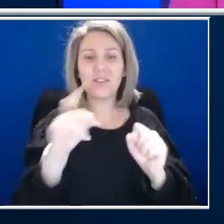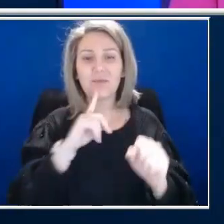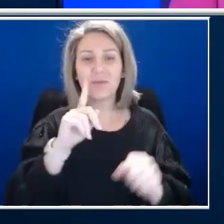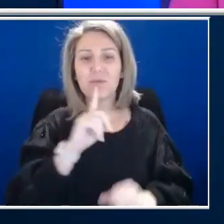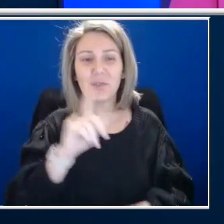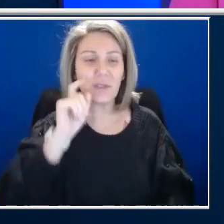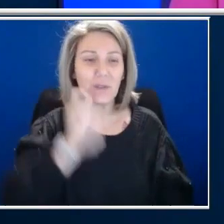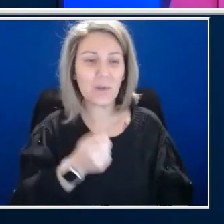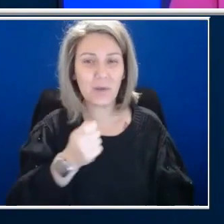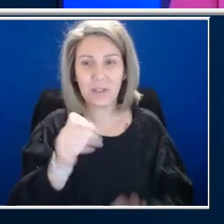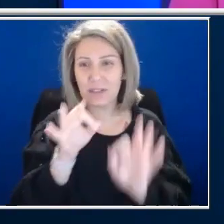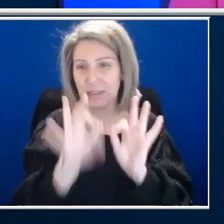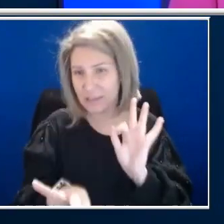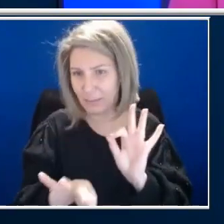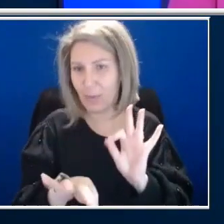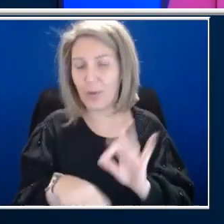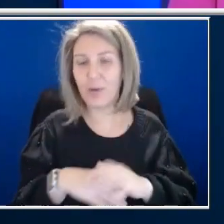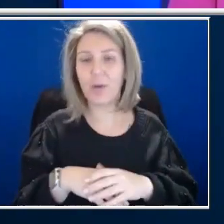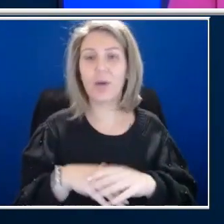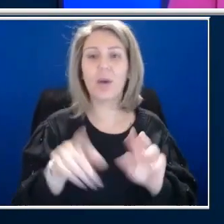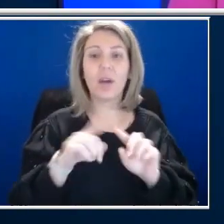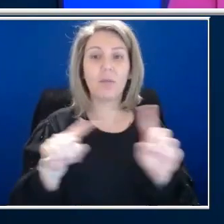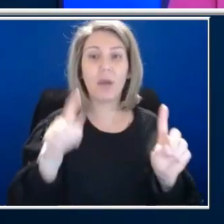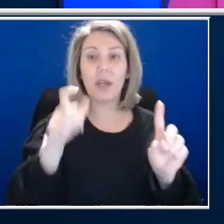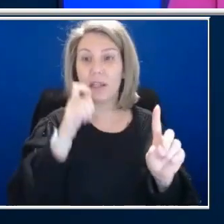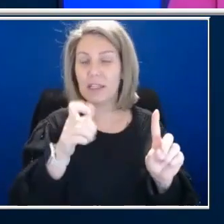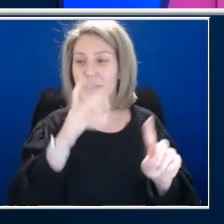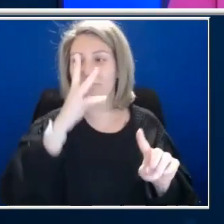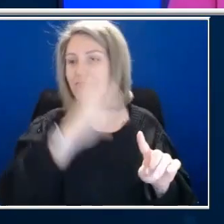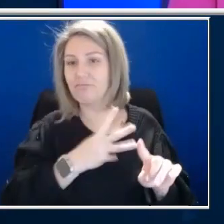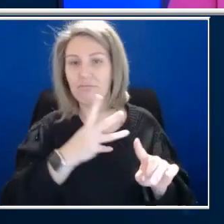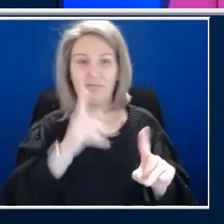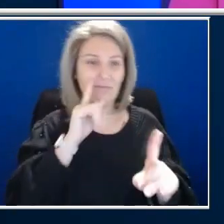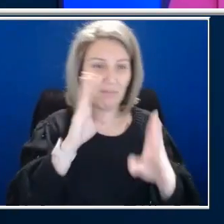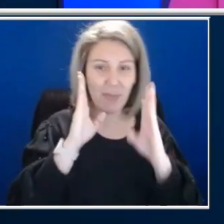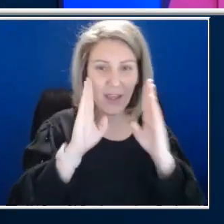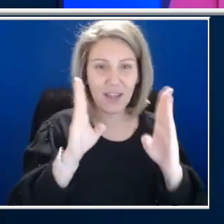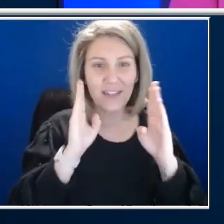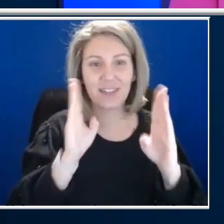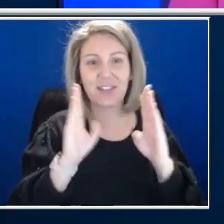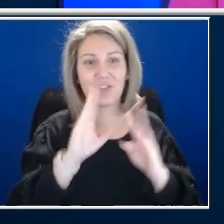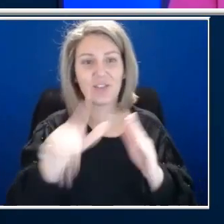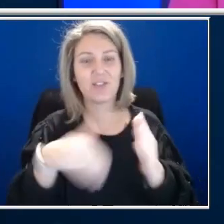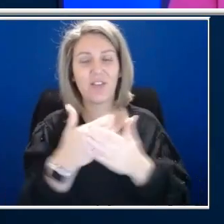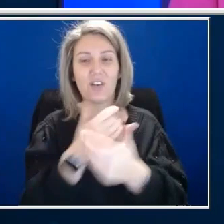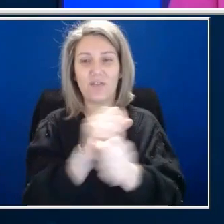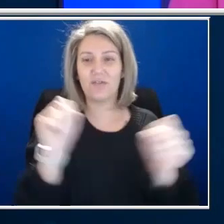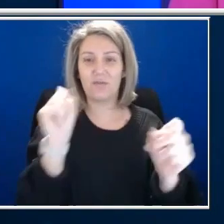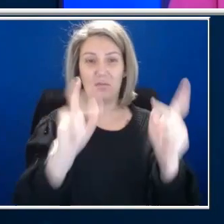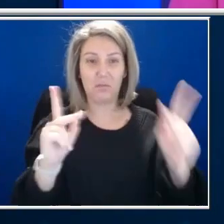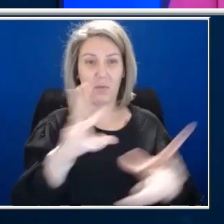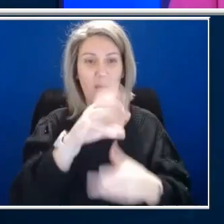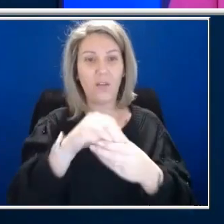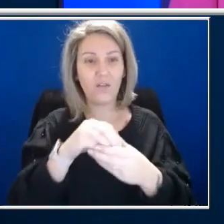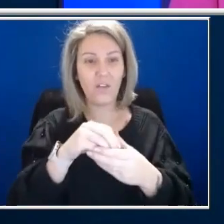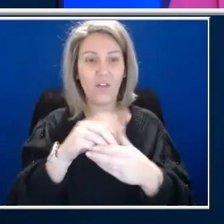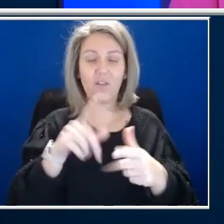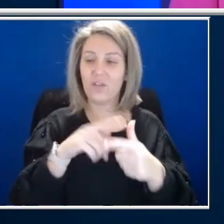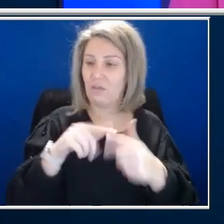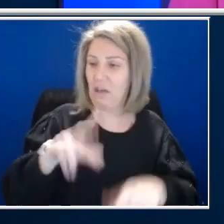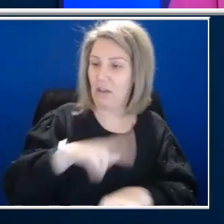simple, but they didn't blow right by it. Paid attention, got all our safety people involved, got nationally safety people